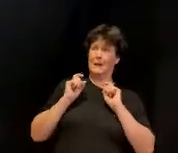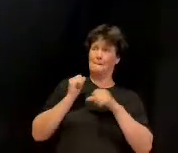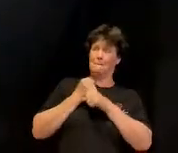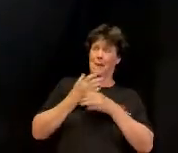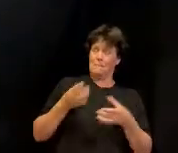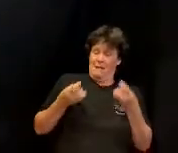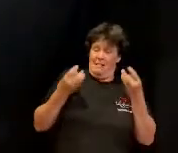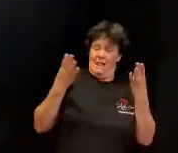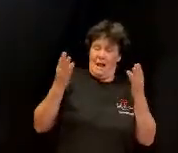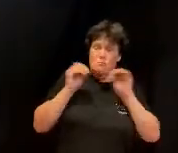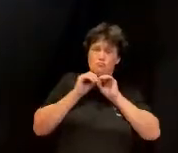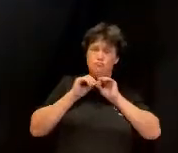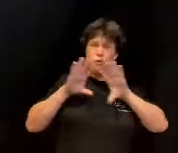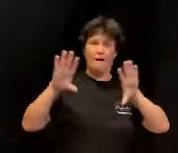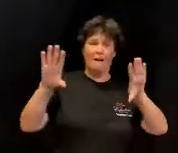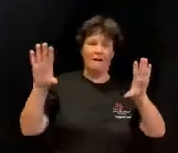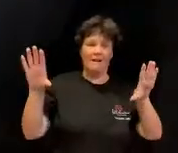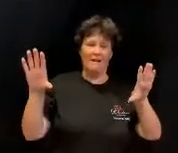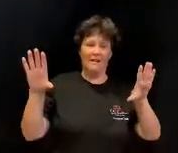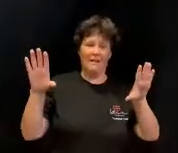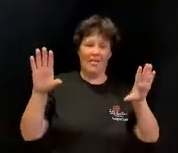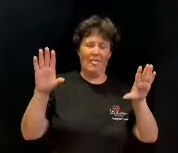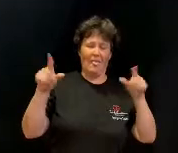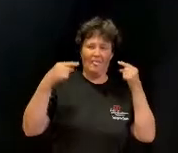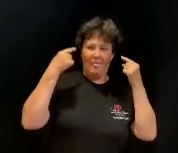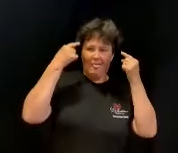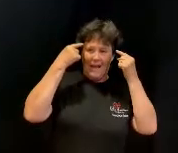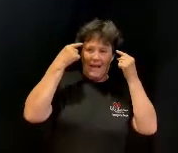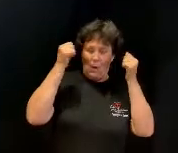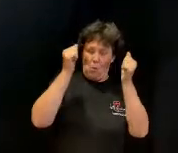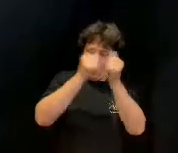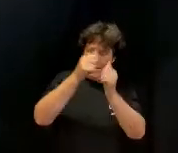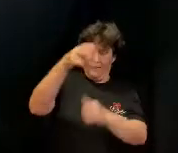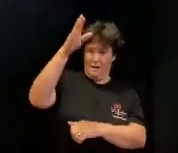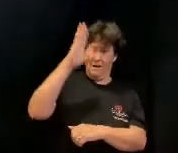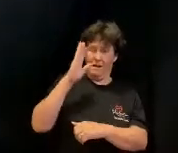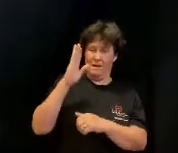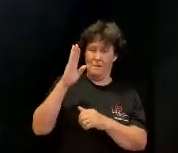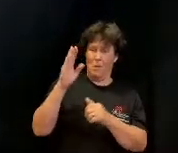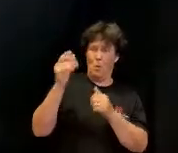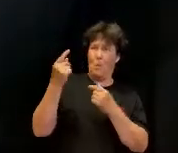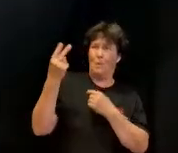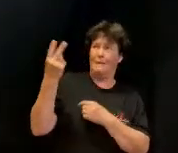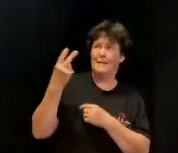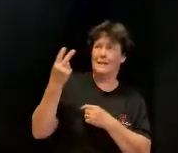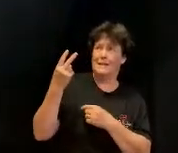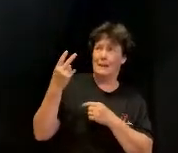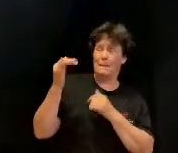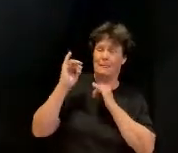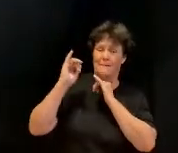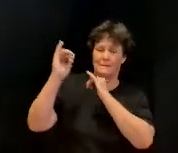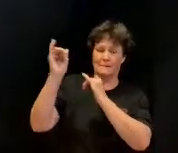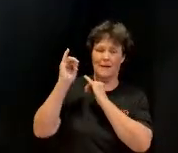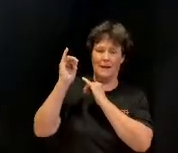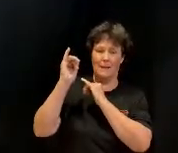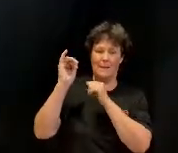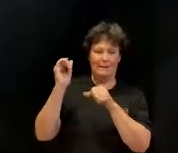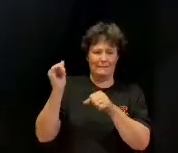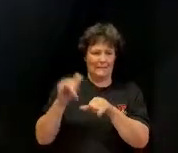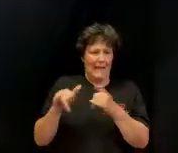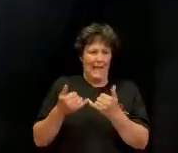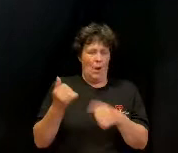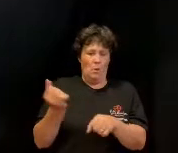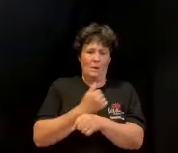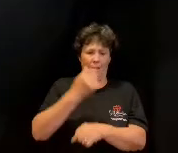thinking just about God, but what? Thinking what? With God. We got to think with him. And that's how we think. It's wisdom.